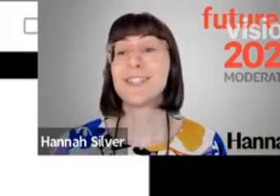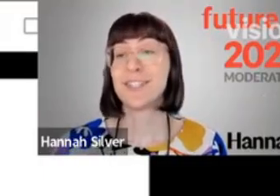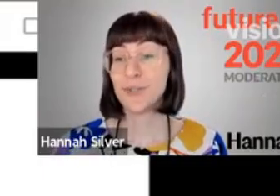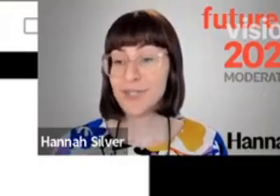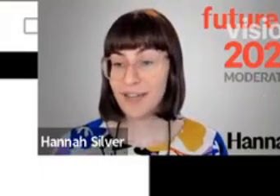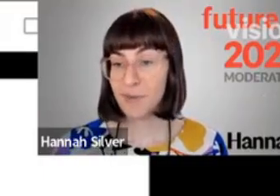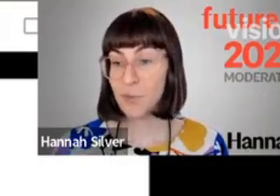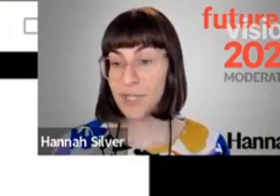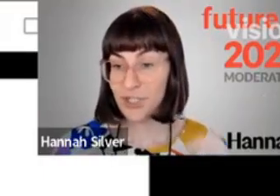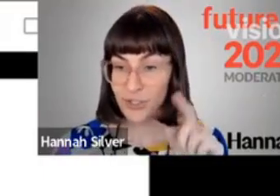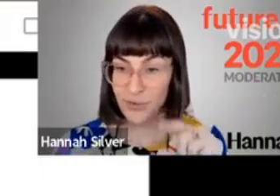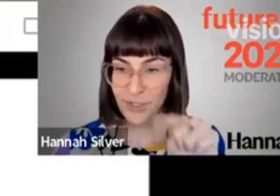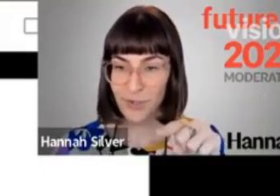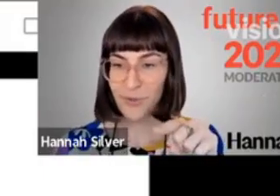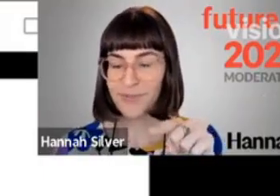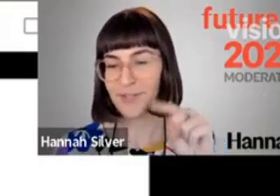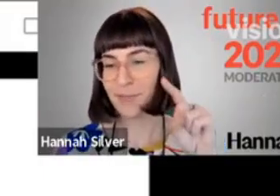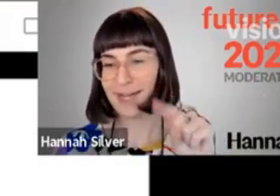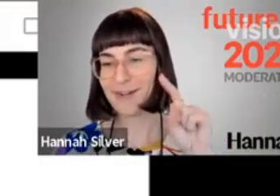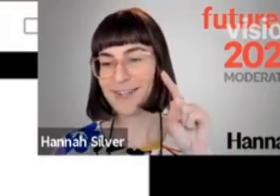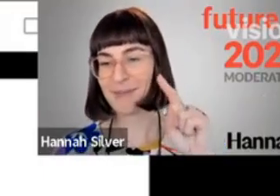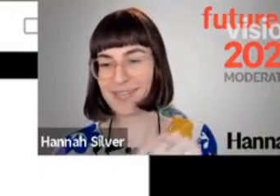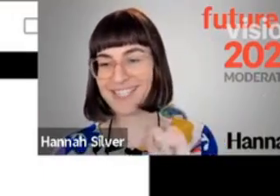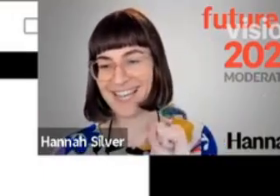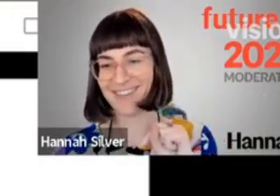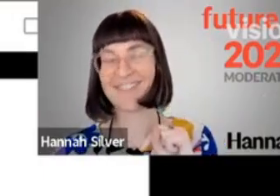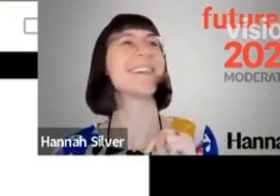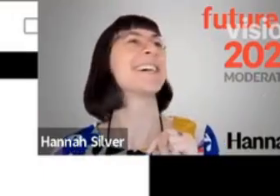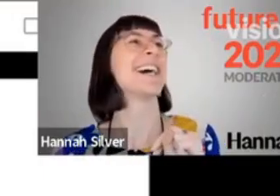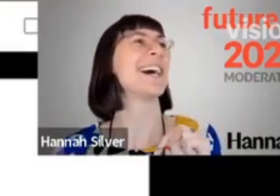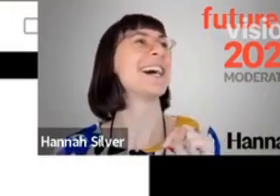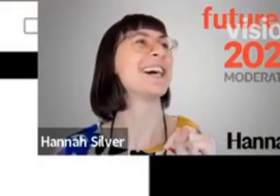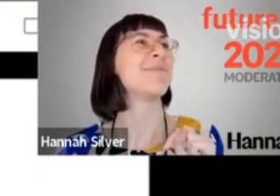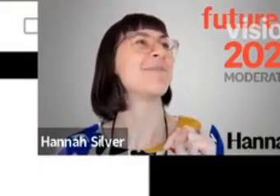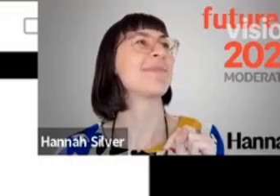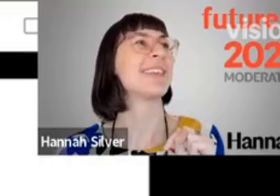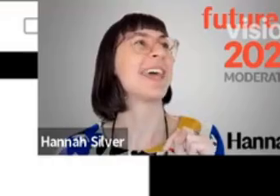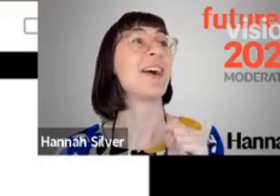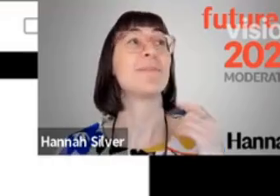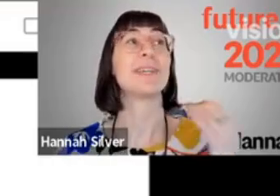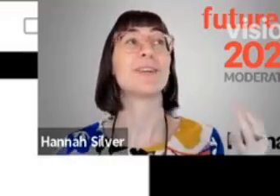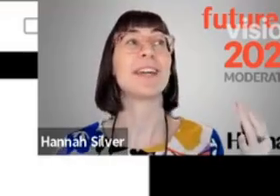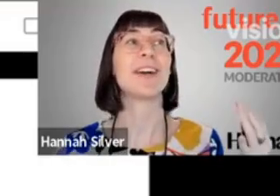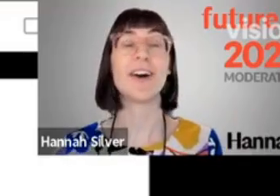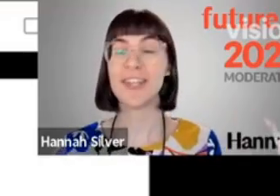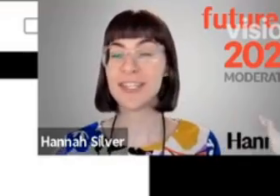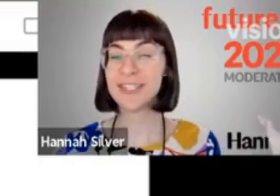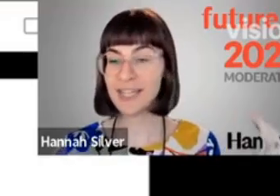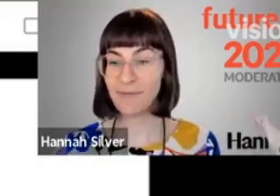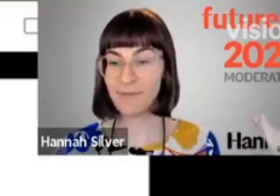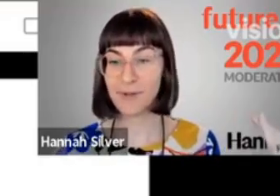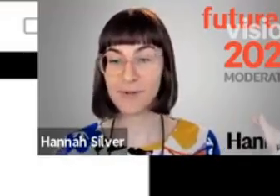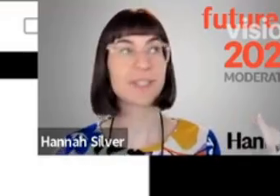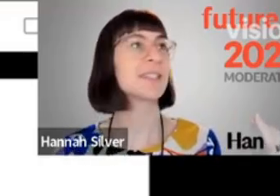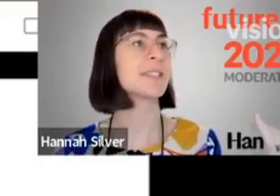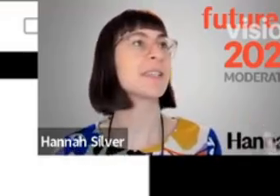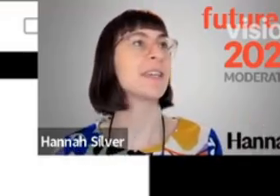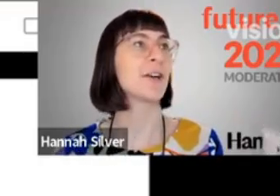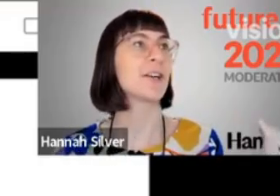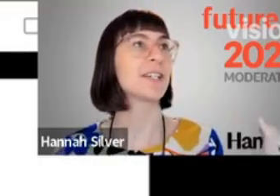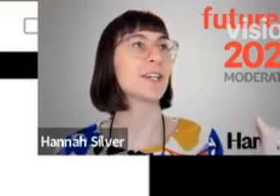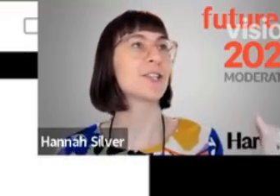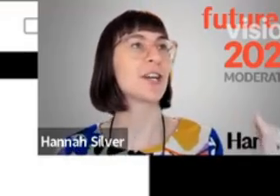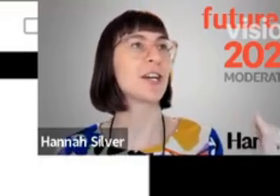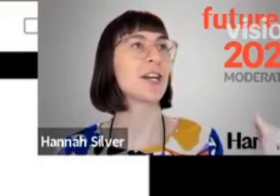What do deaf people wish you knew about being deaf? How to be a great colleague to deaf folks